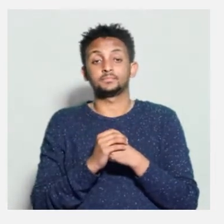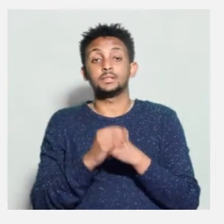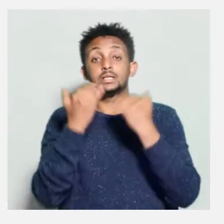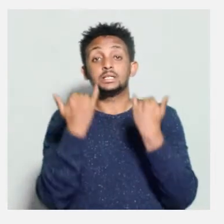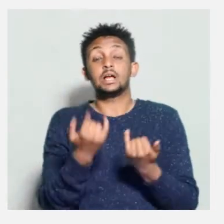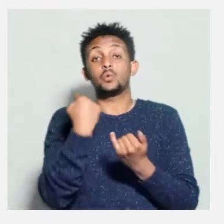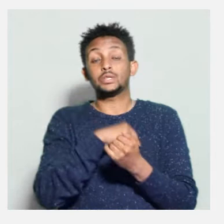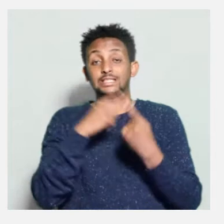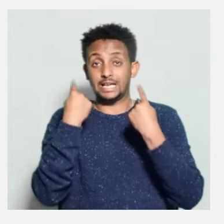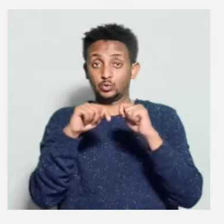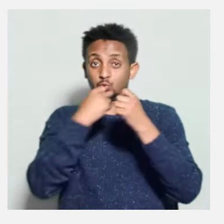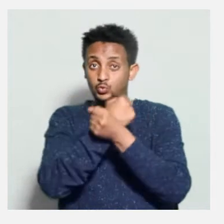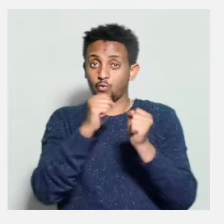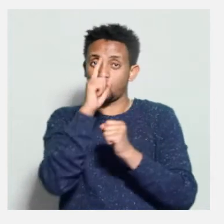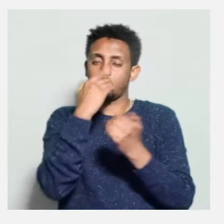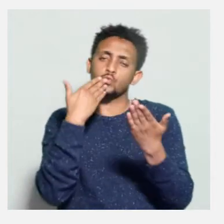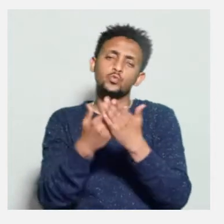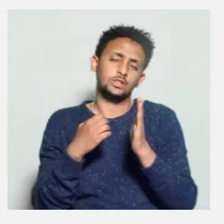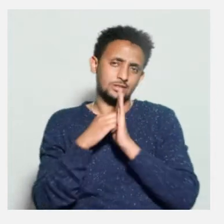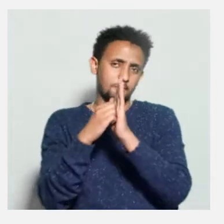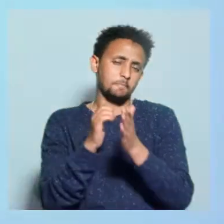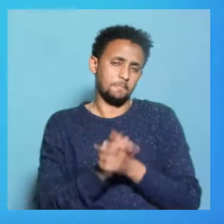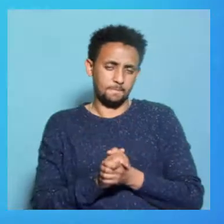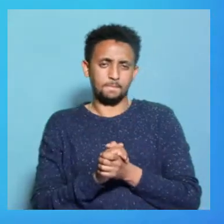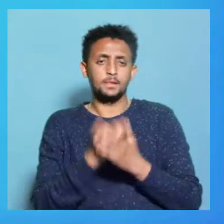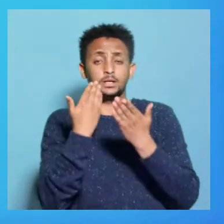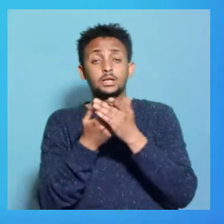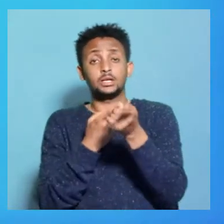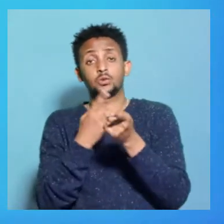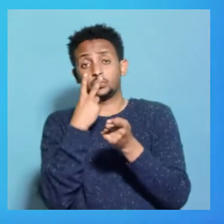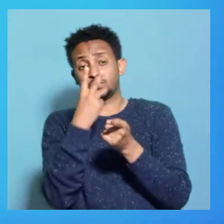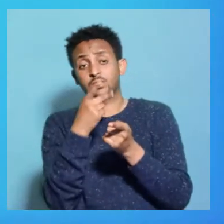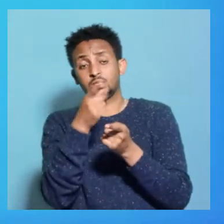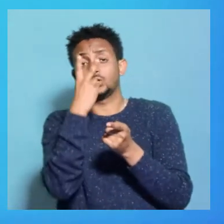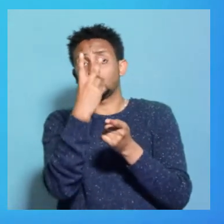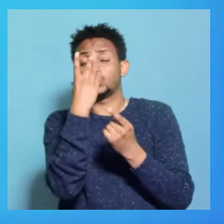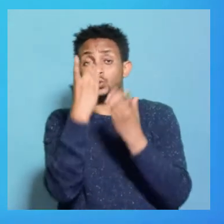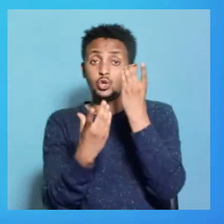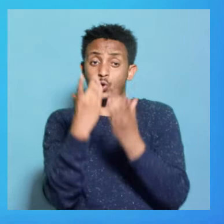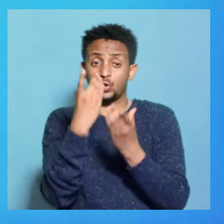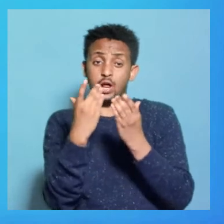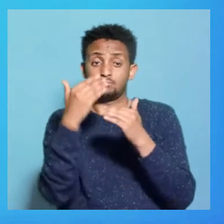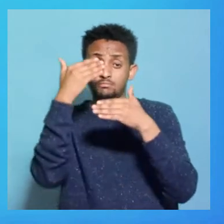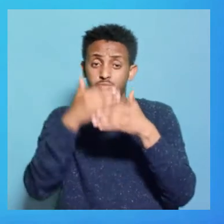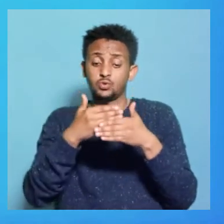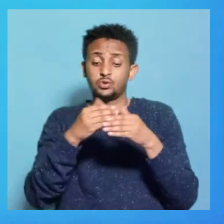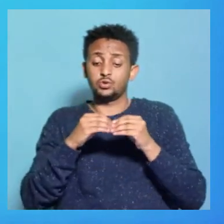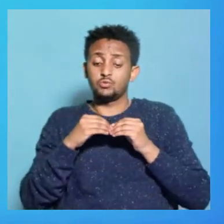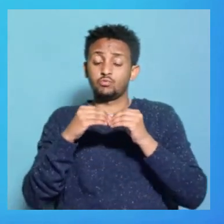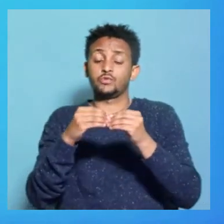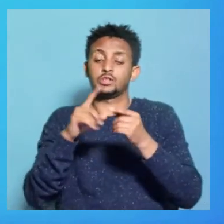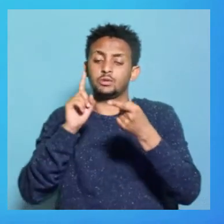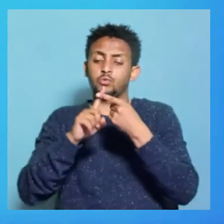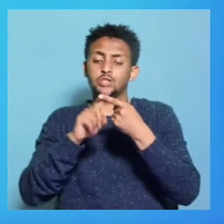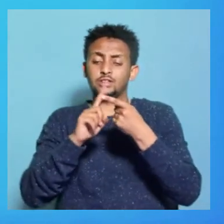Now let's try to solve one good example. Here we have 2 kilogram block is moving along the